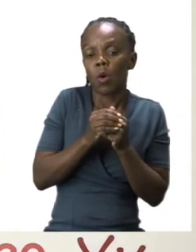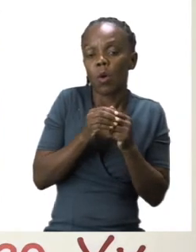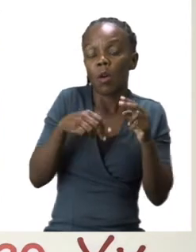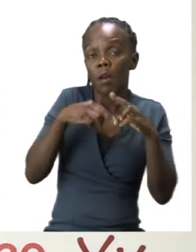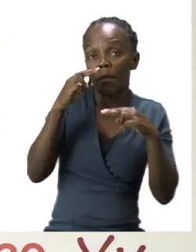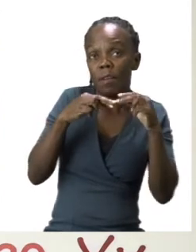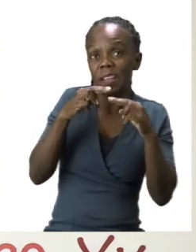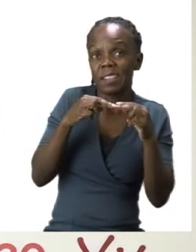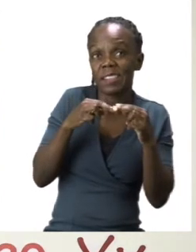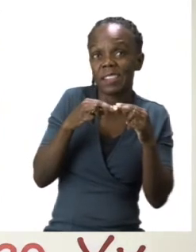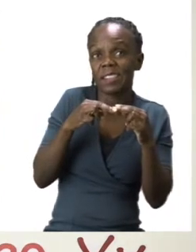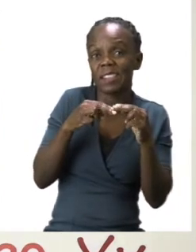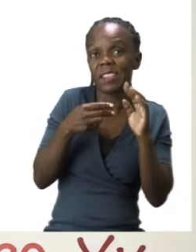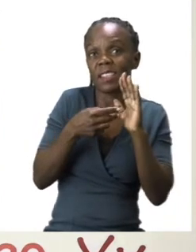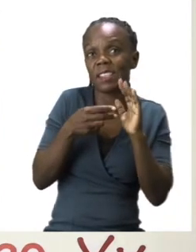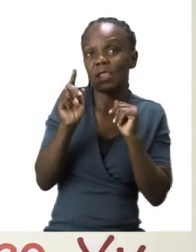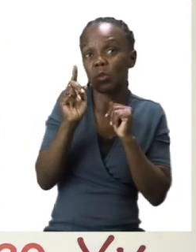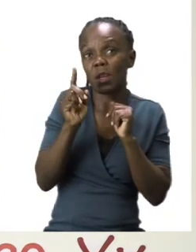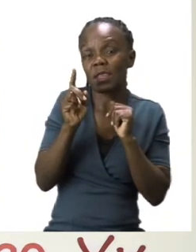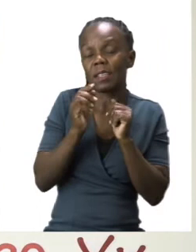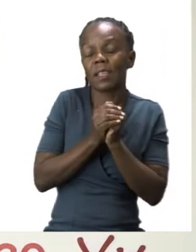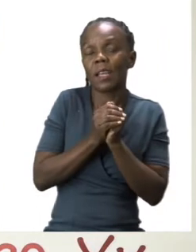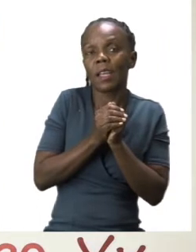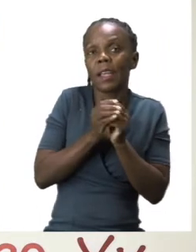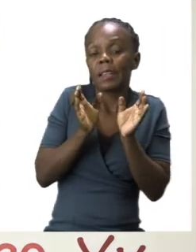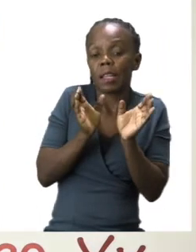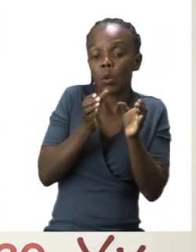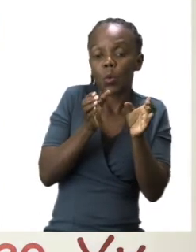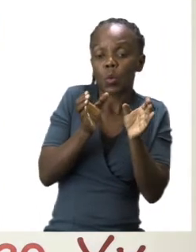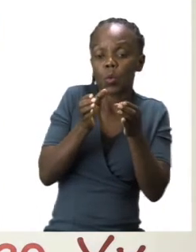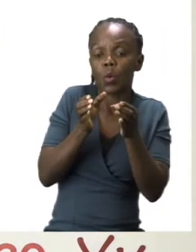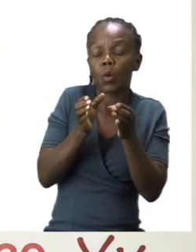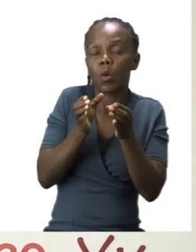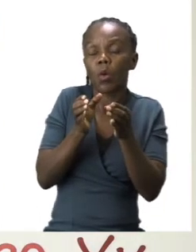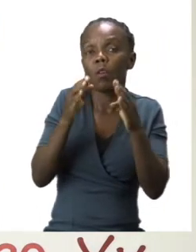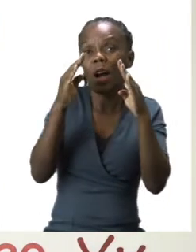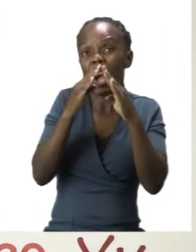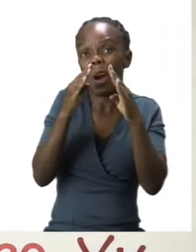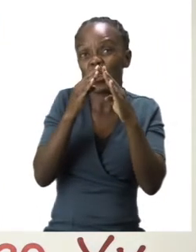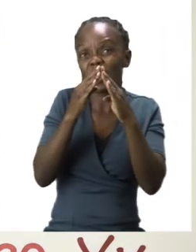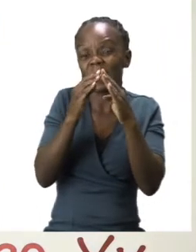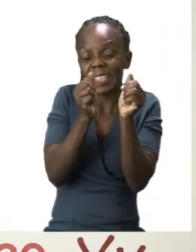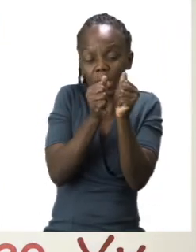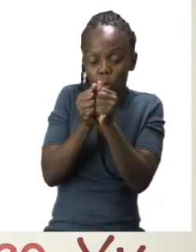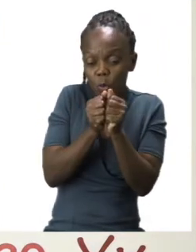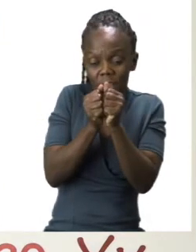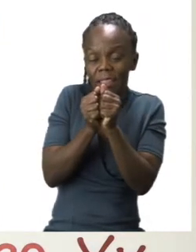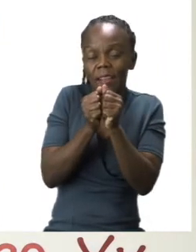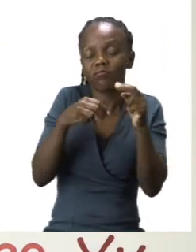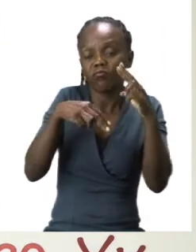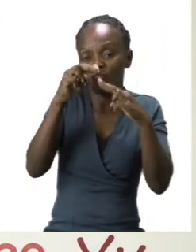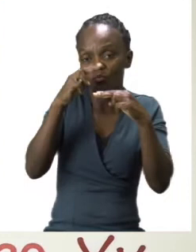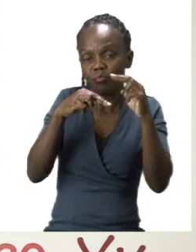going across or up, are called flats. Now, you can see that this one